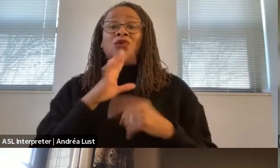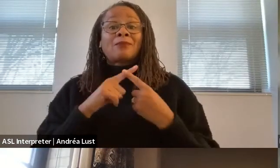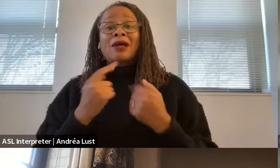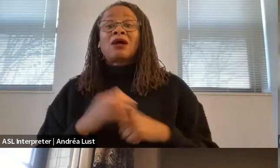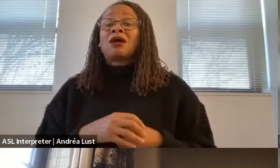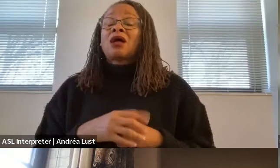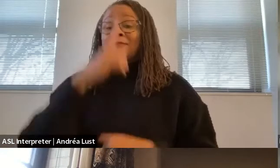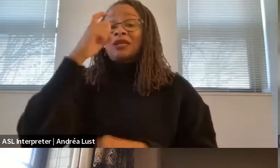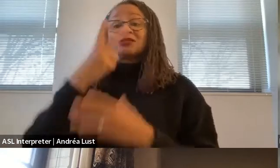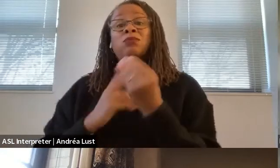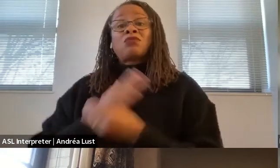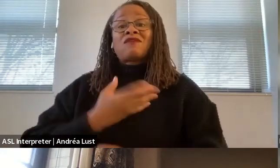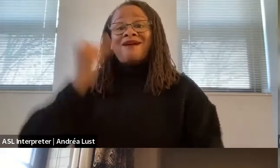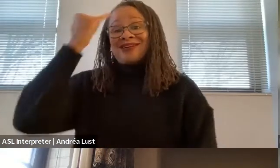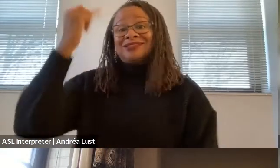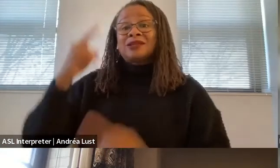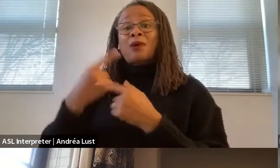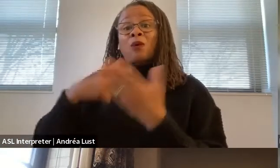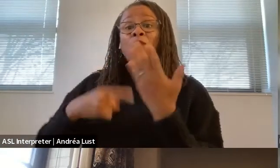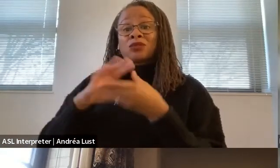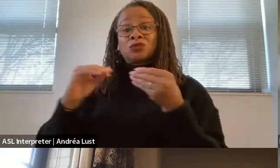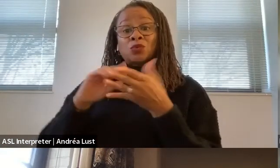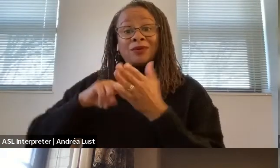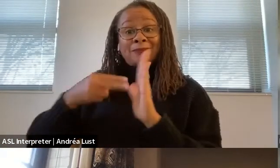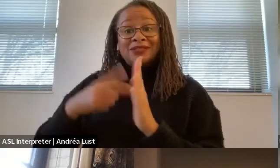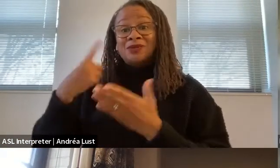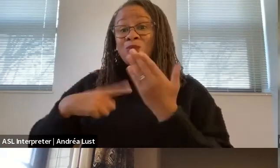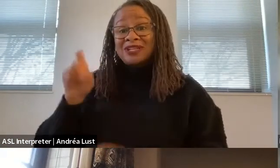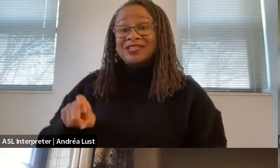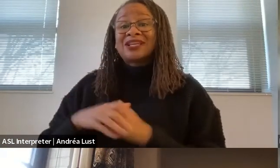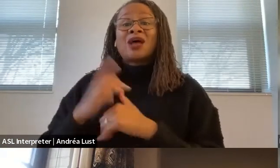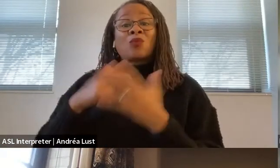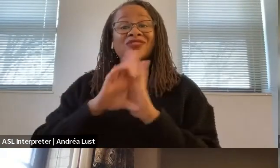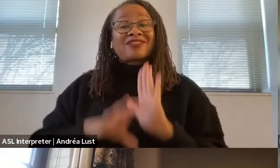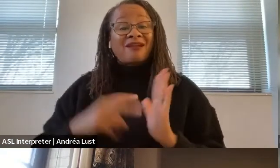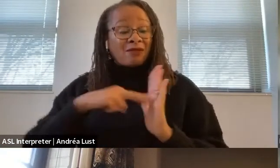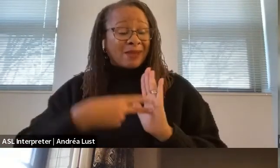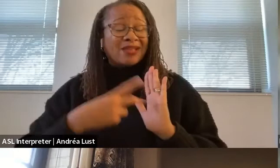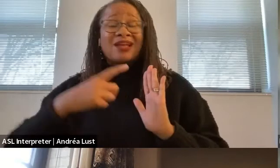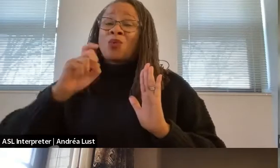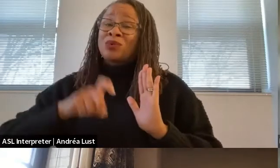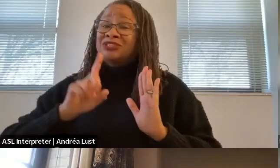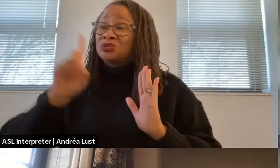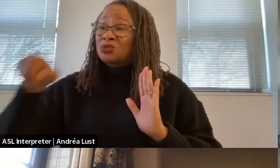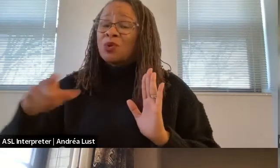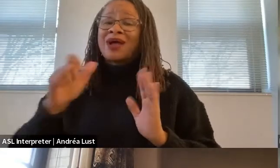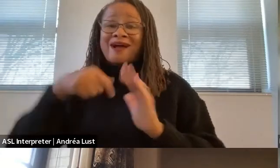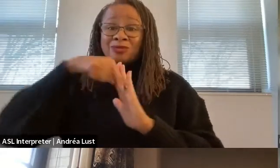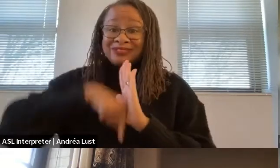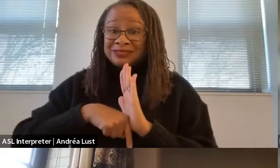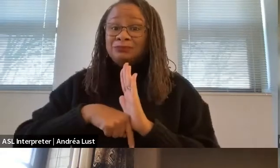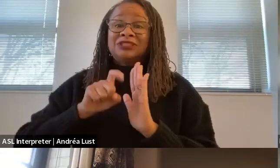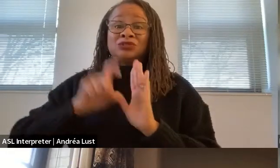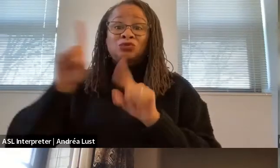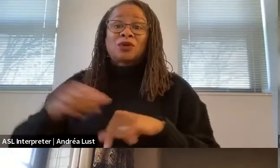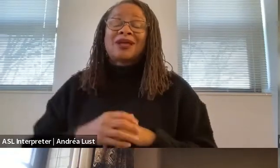our ideas about like what the story meant and what it needed and what this character meant, where she needed to go and how deep she needed to go, I think that